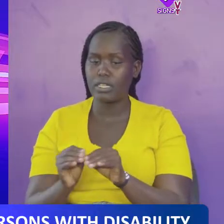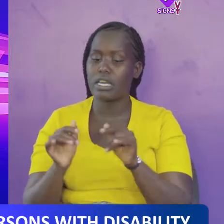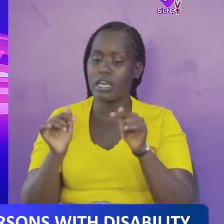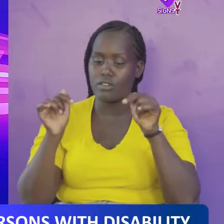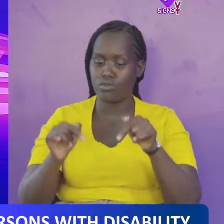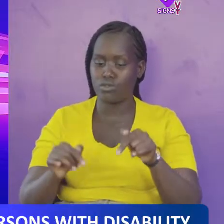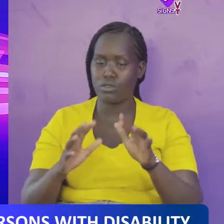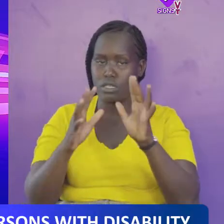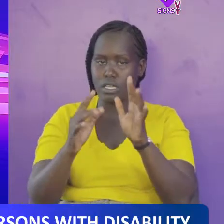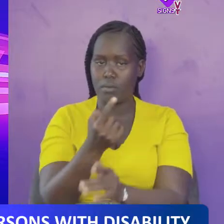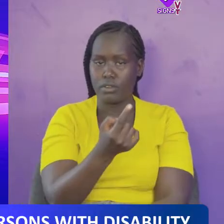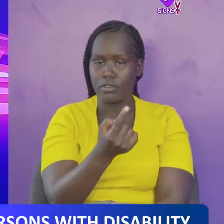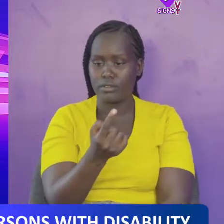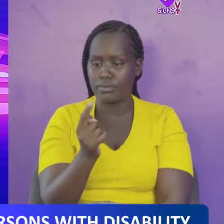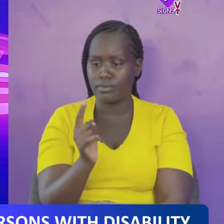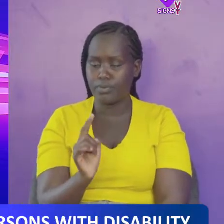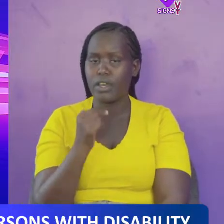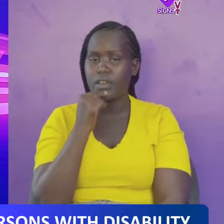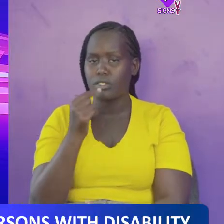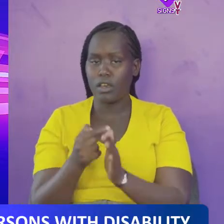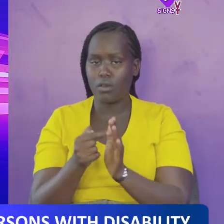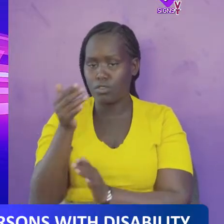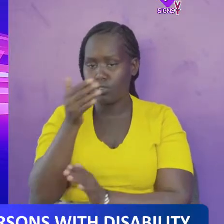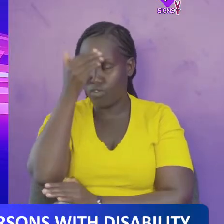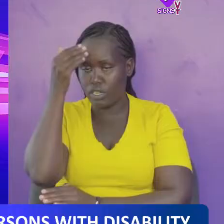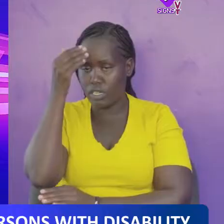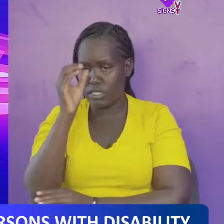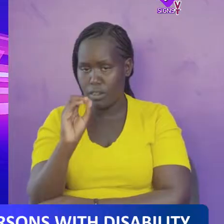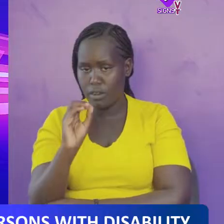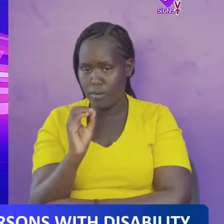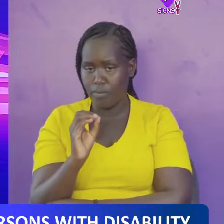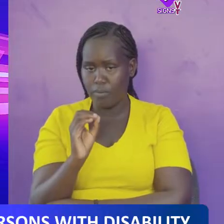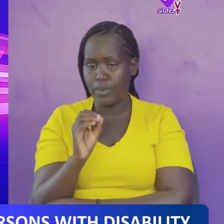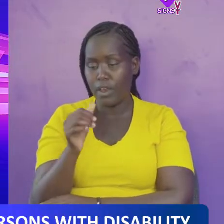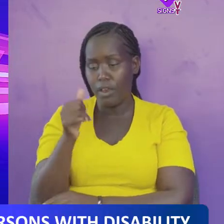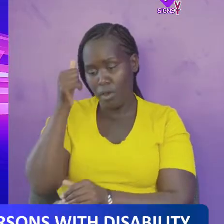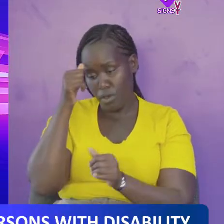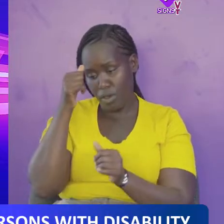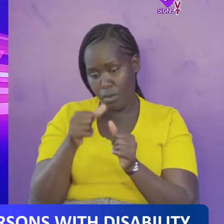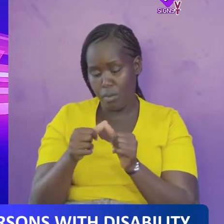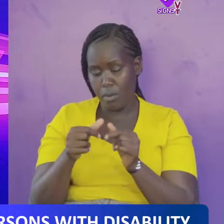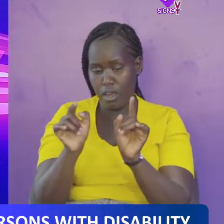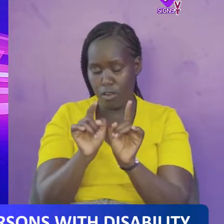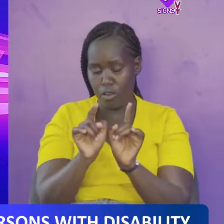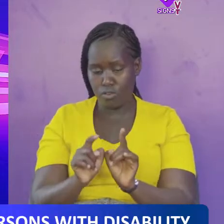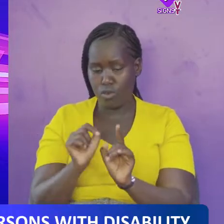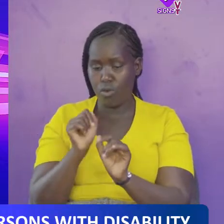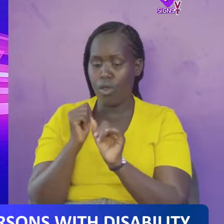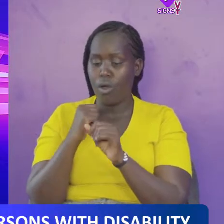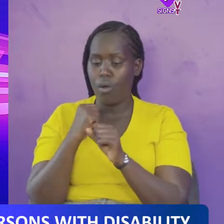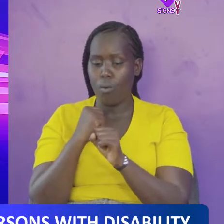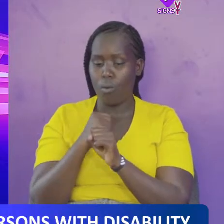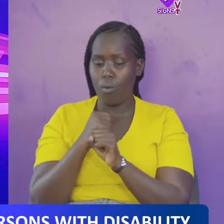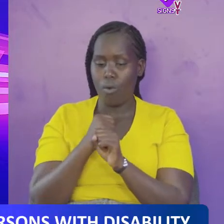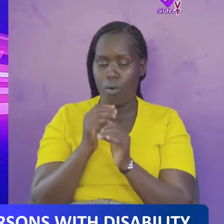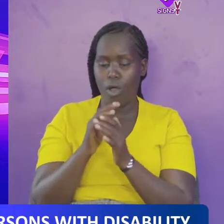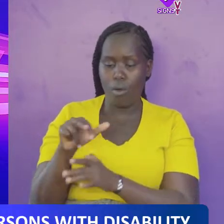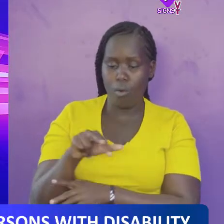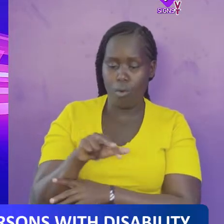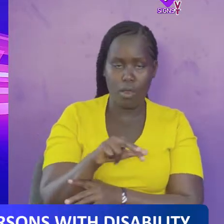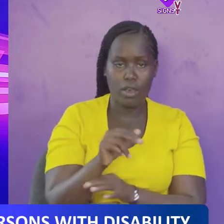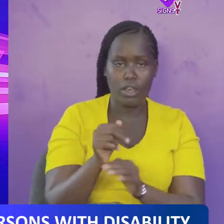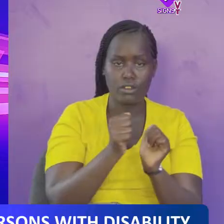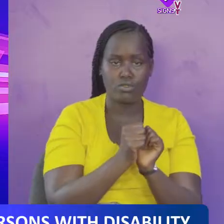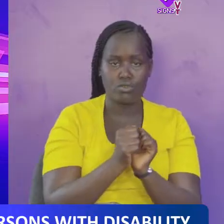and we say that you are not forgotten, you are remembered, and we are working with you together in this journey to try